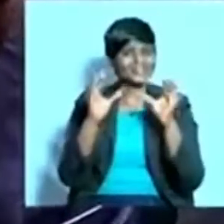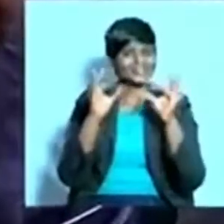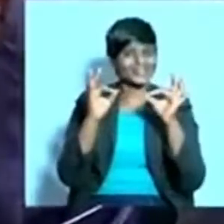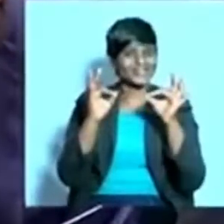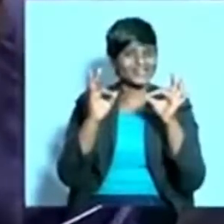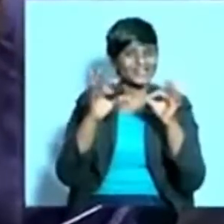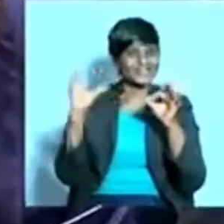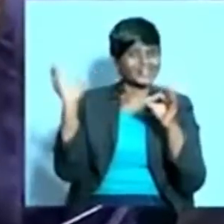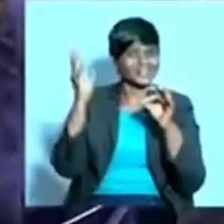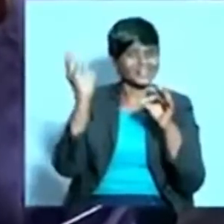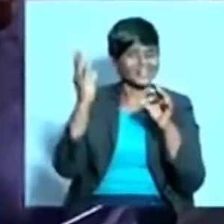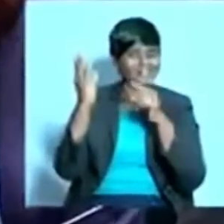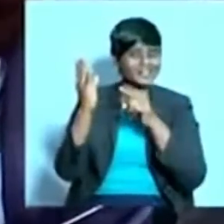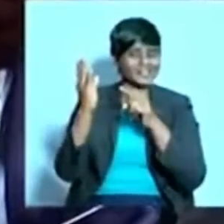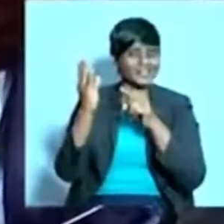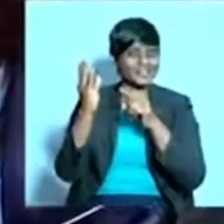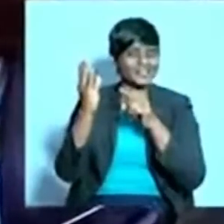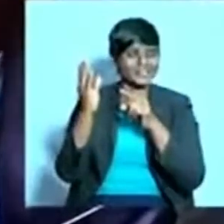statements